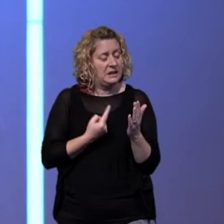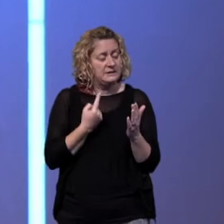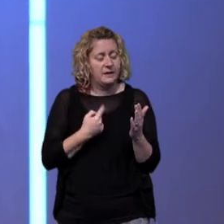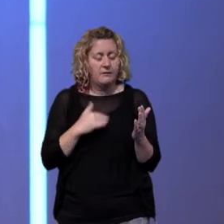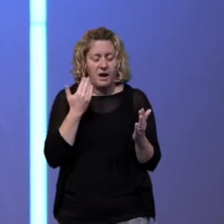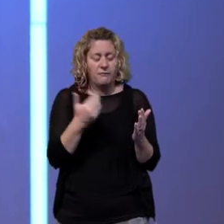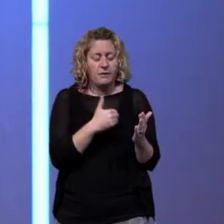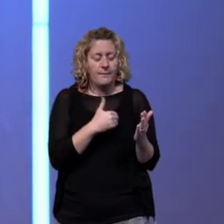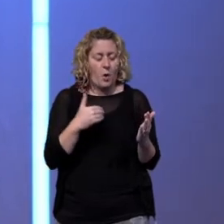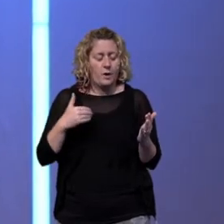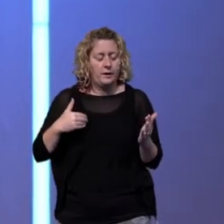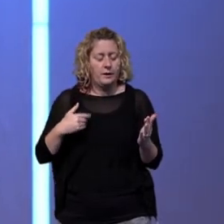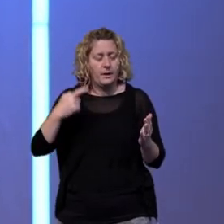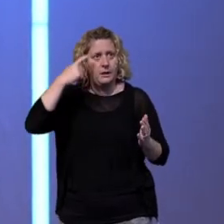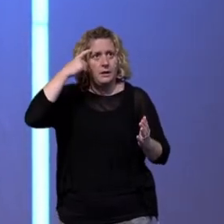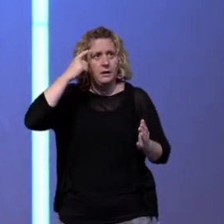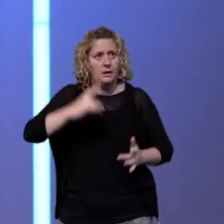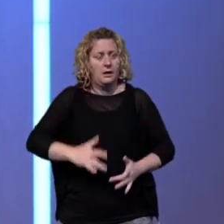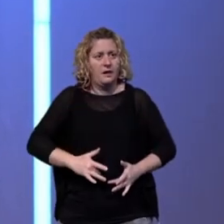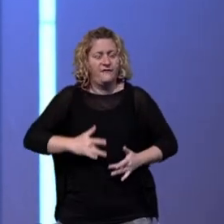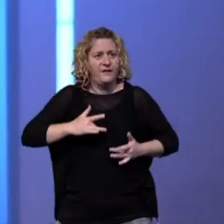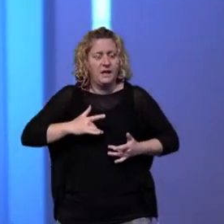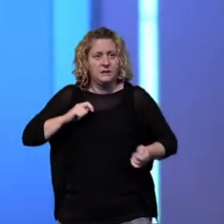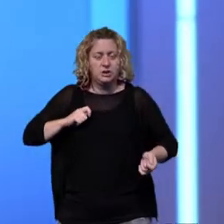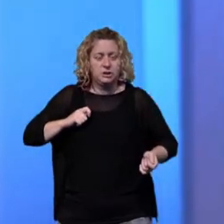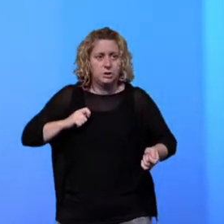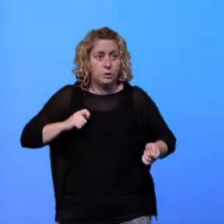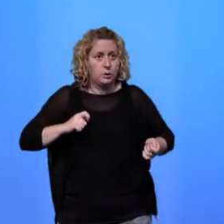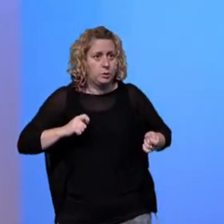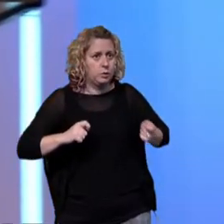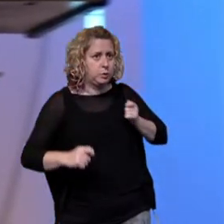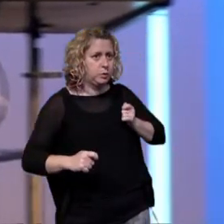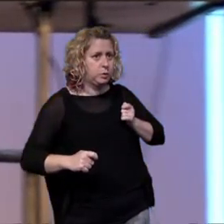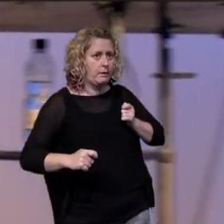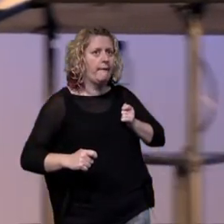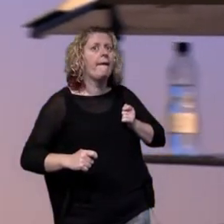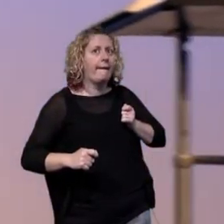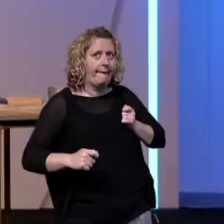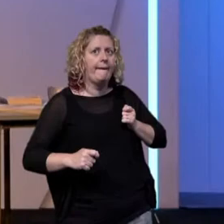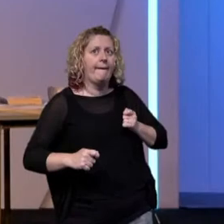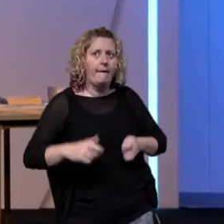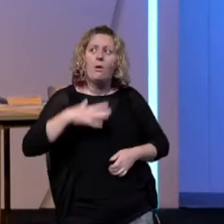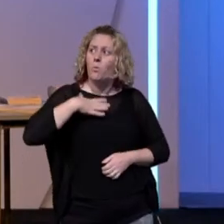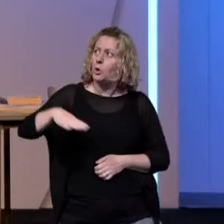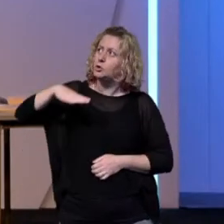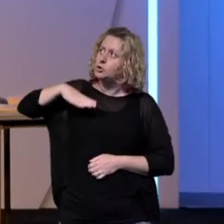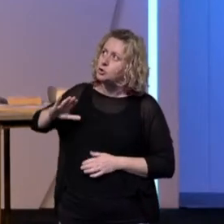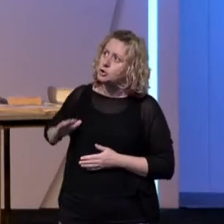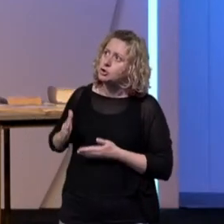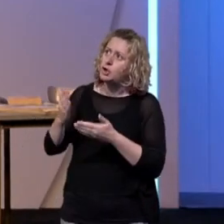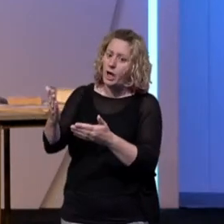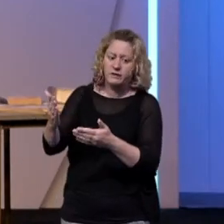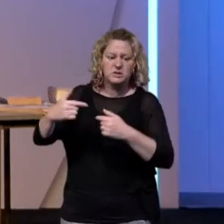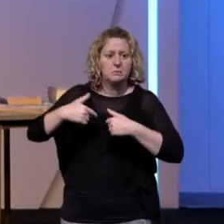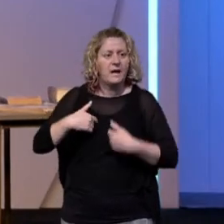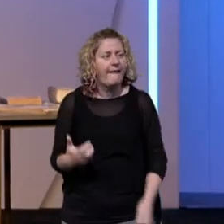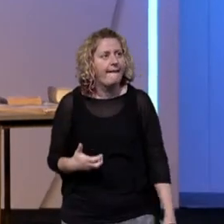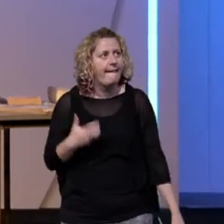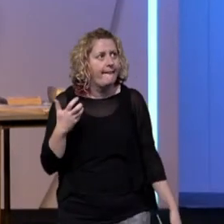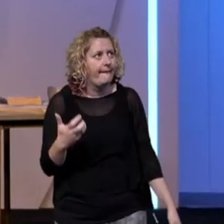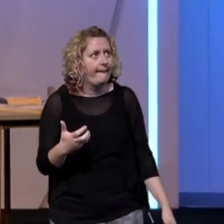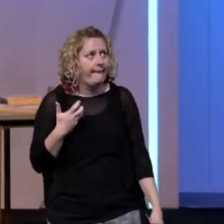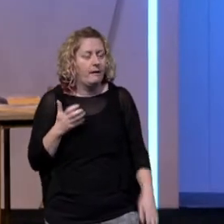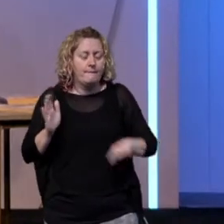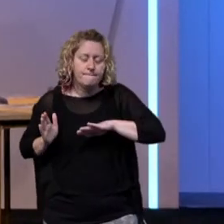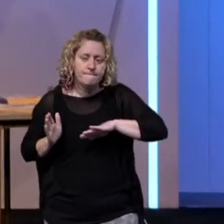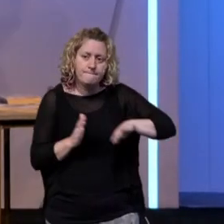I feel my feelings change and I want to serve. So I'm then trying to be not in resentment, but thanksgiving. But in terms of